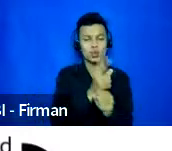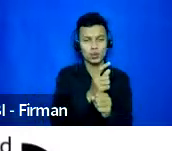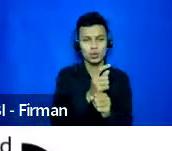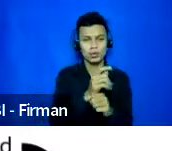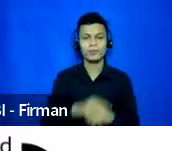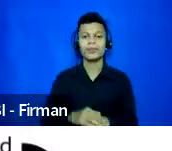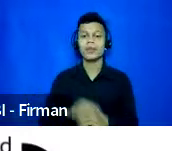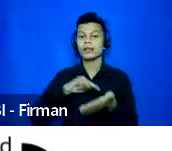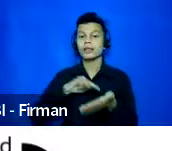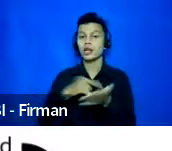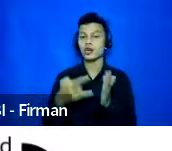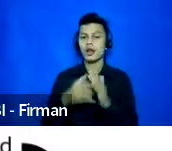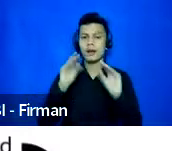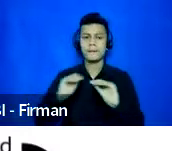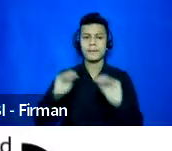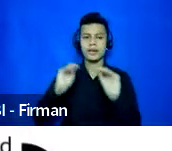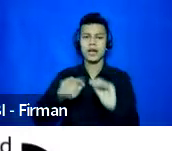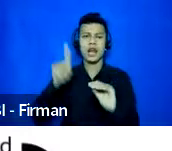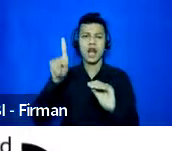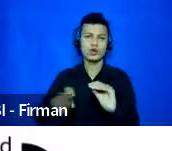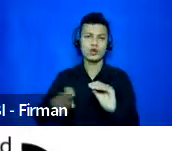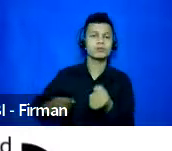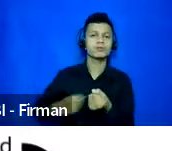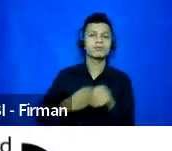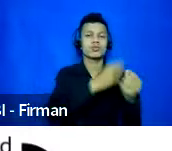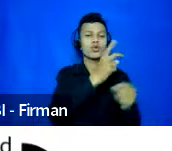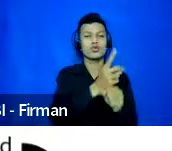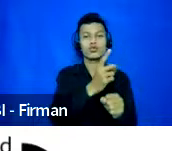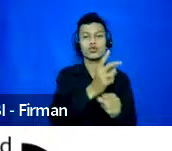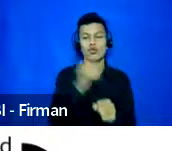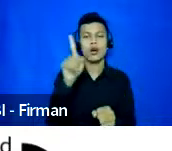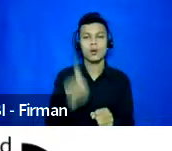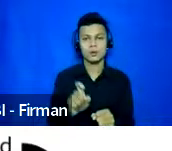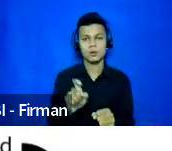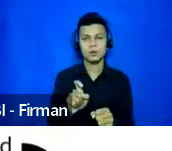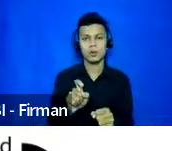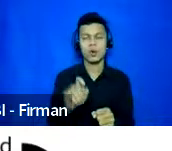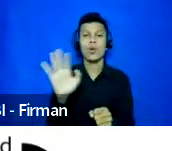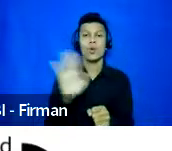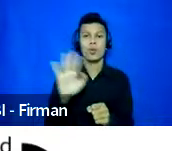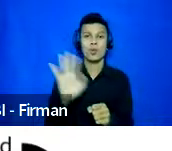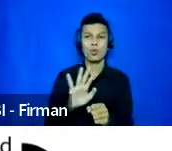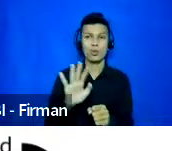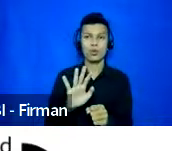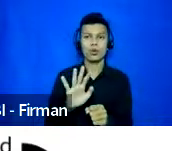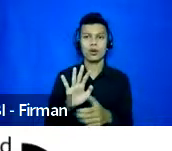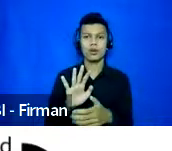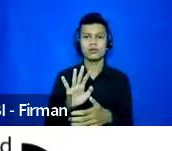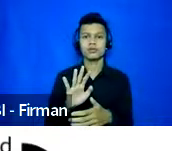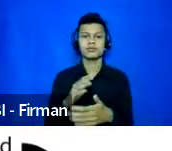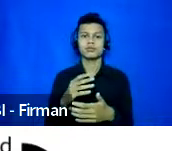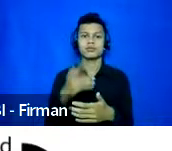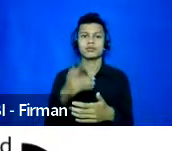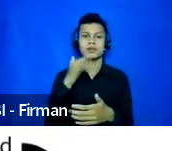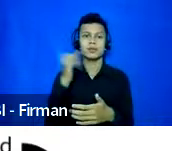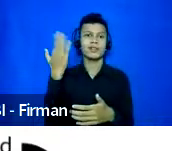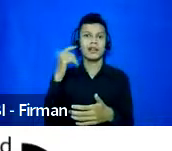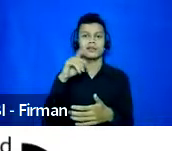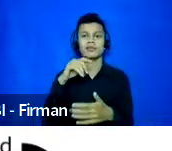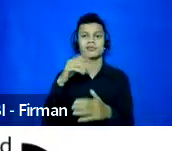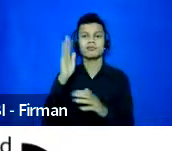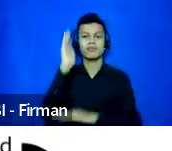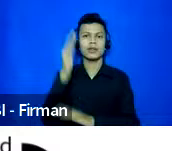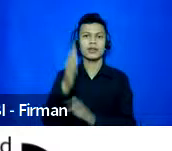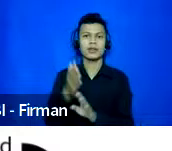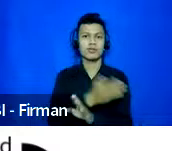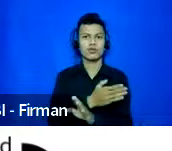teachers and must not seek to replace them. This was also mentioned by our earlier speakers. So it's very important that